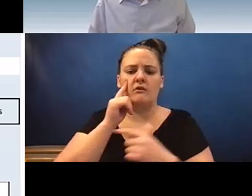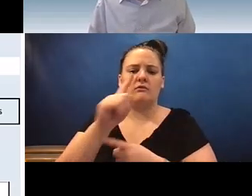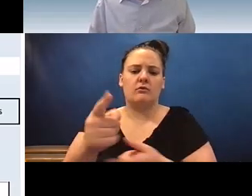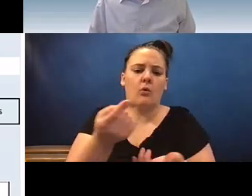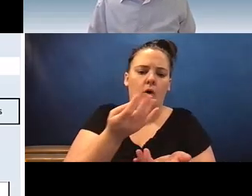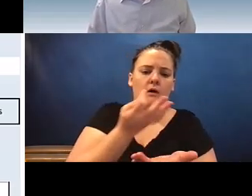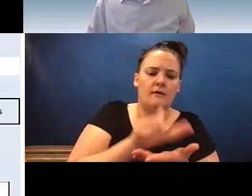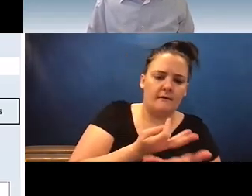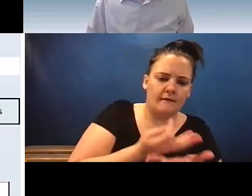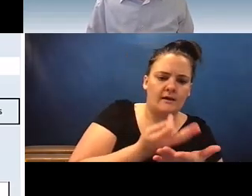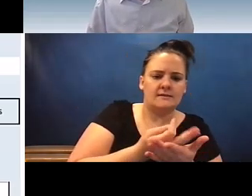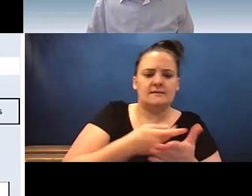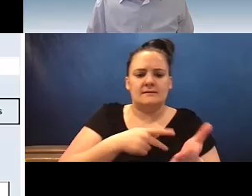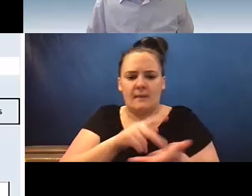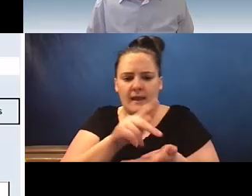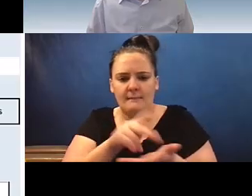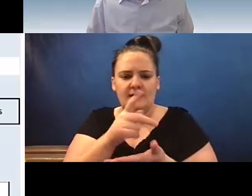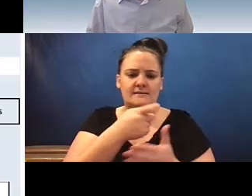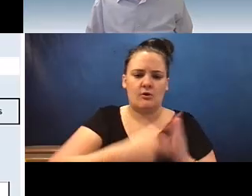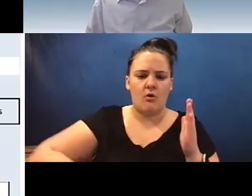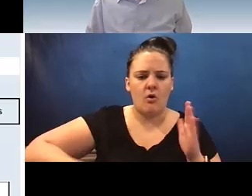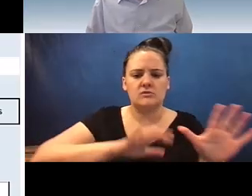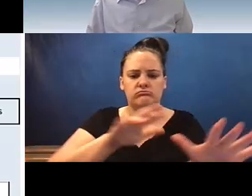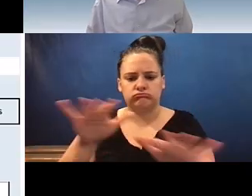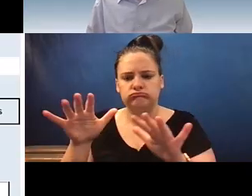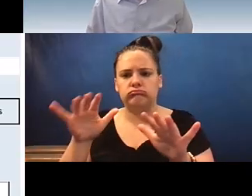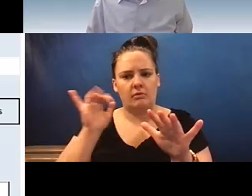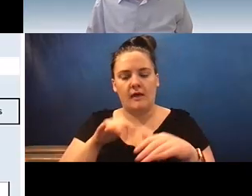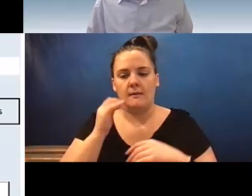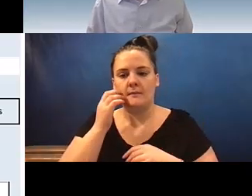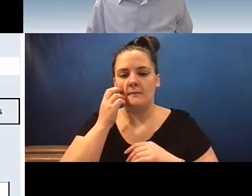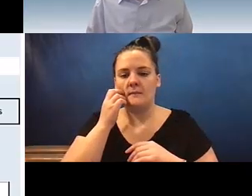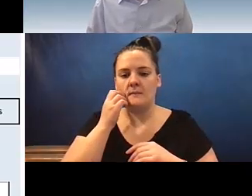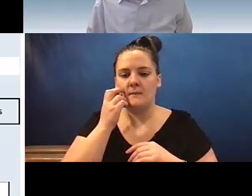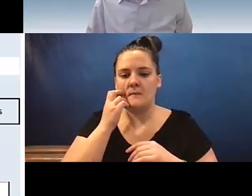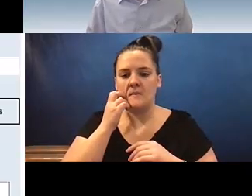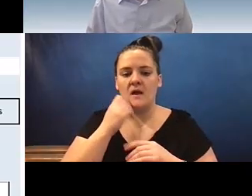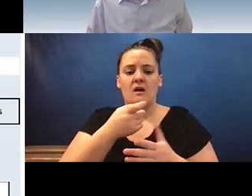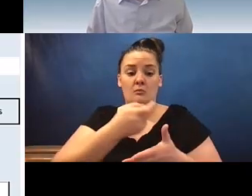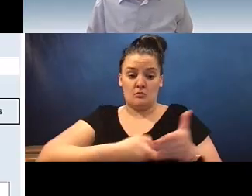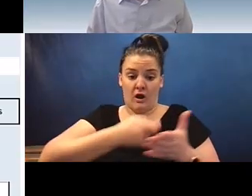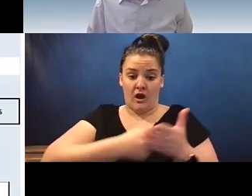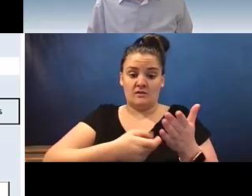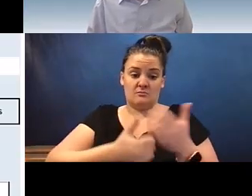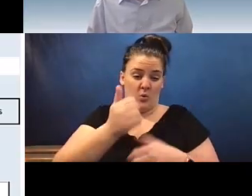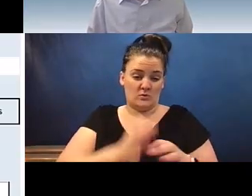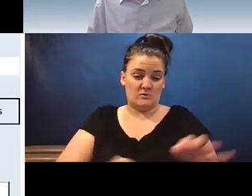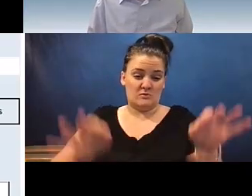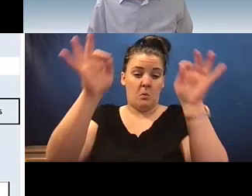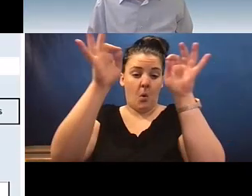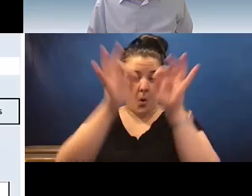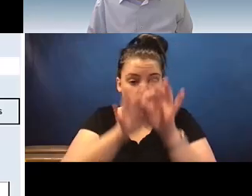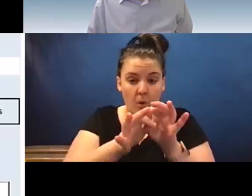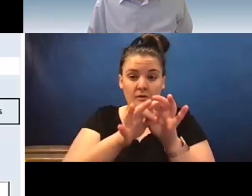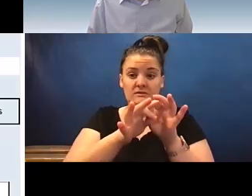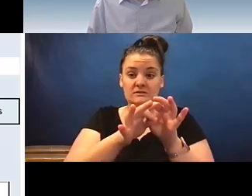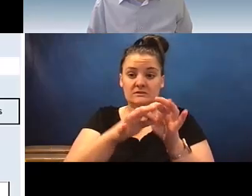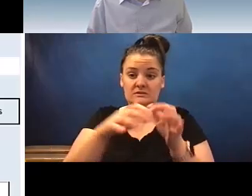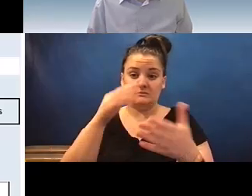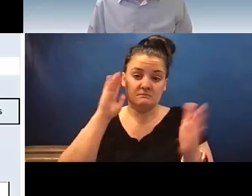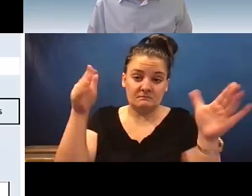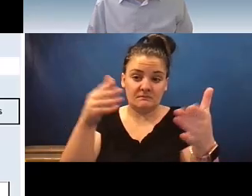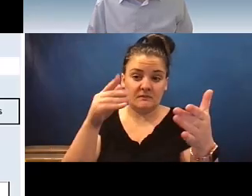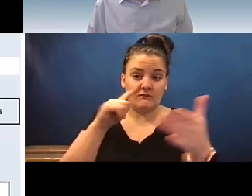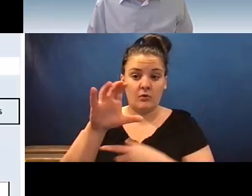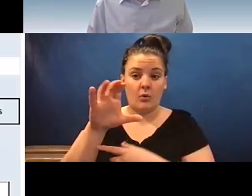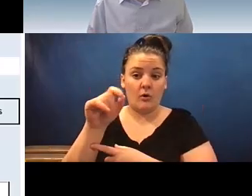financials. Prices are the most important variable to Coloradans, employers, and taxpayers because hospital prices are what factor straight